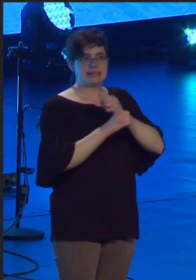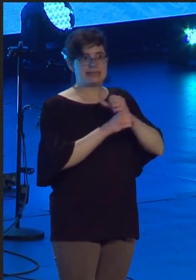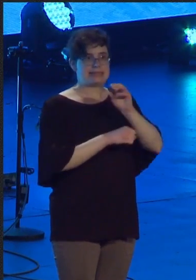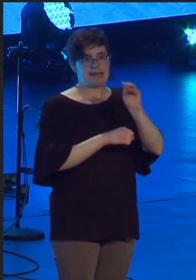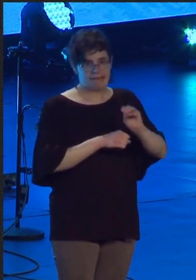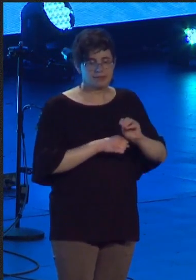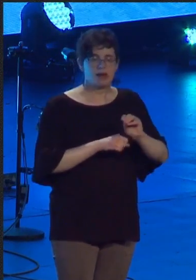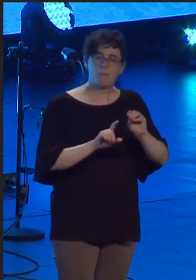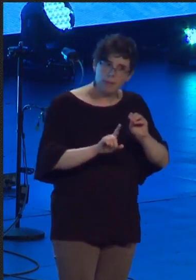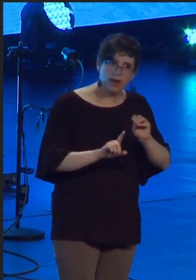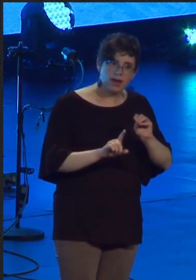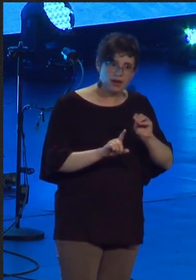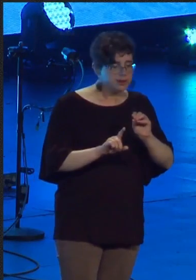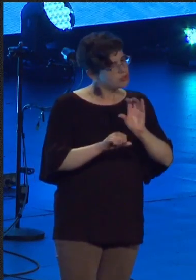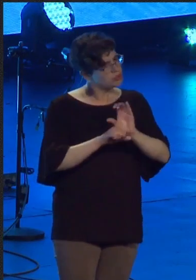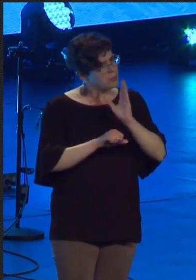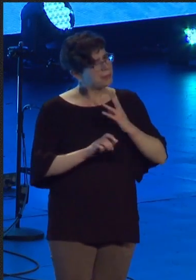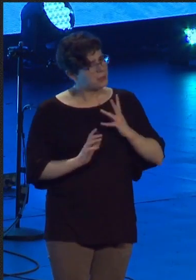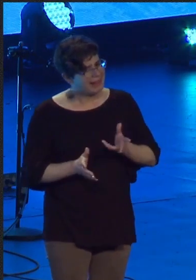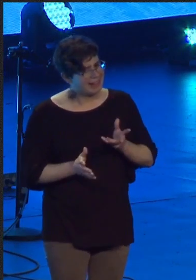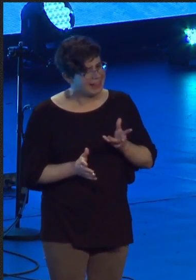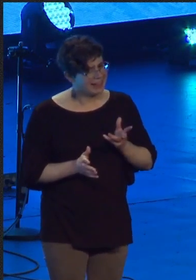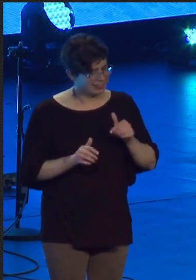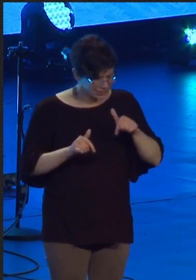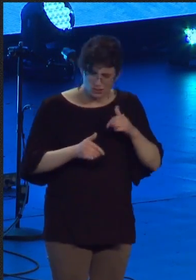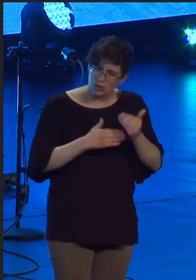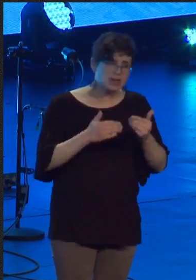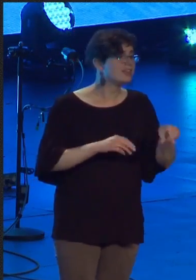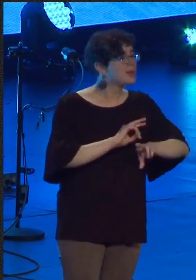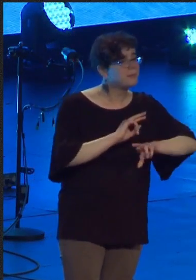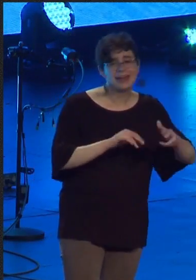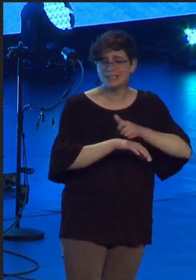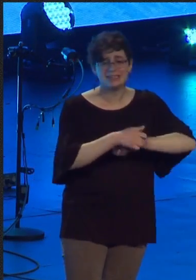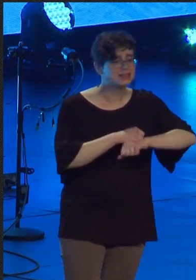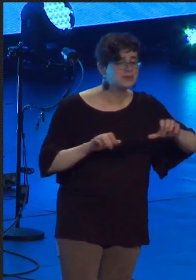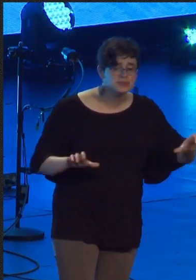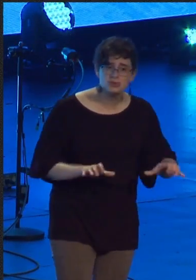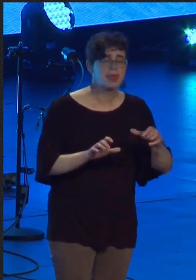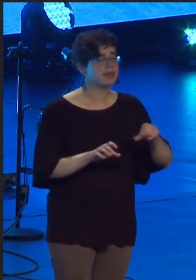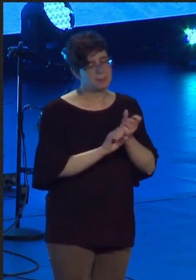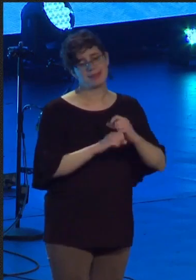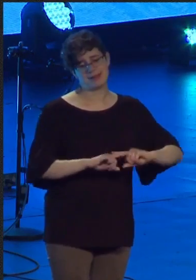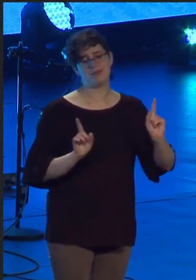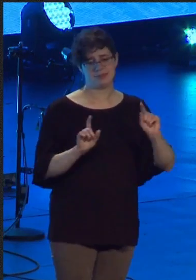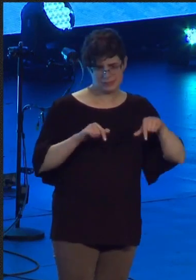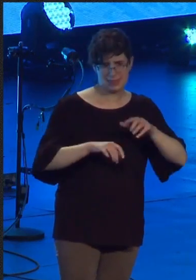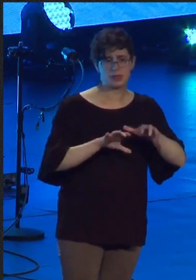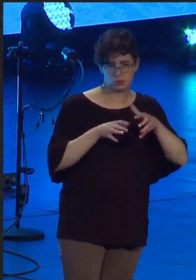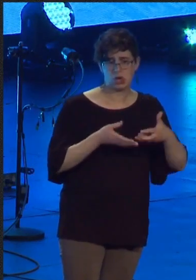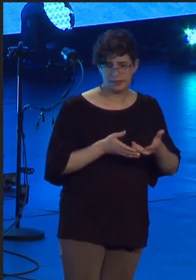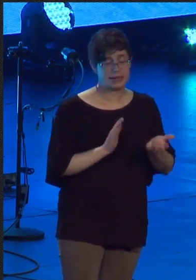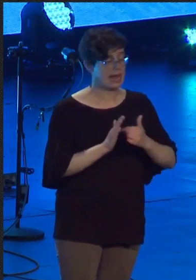generation, God's going to be okay. The church is going to be okay with this generation. They have a passion to serve him and to make a difference for the world that